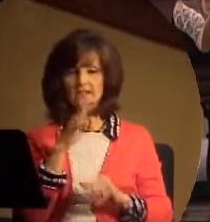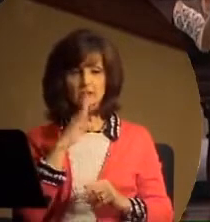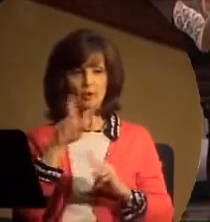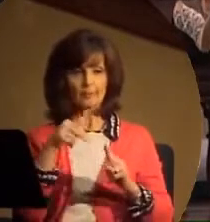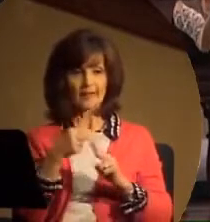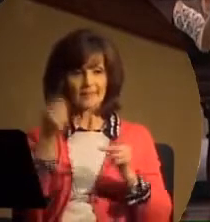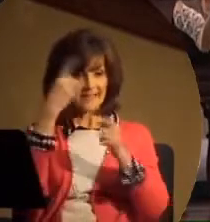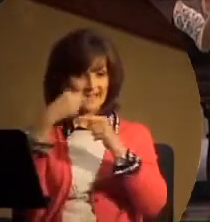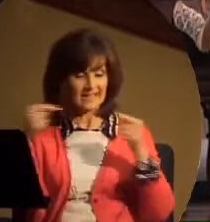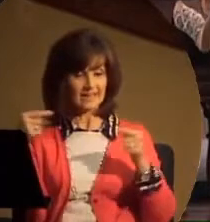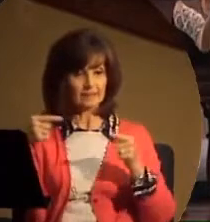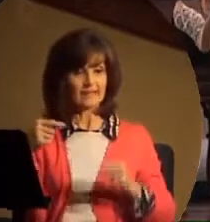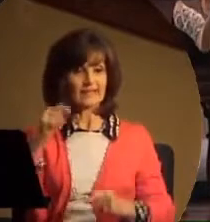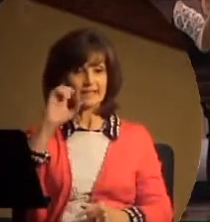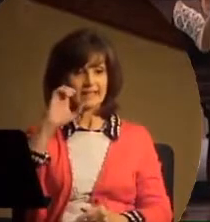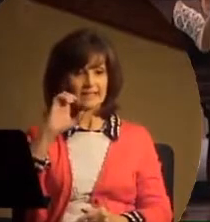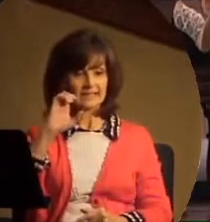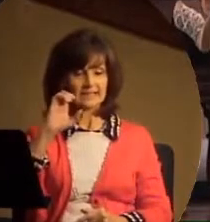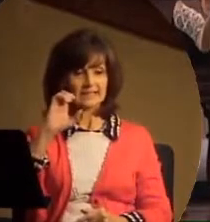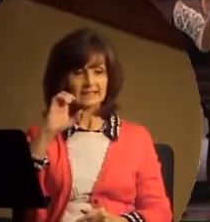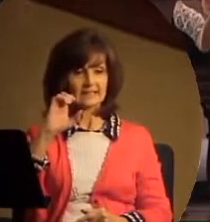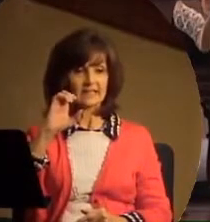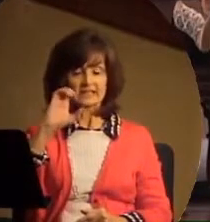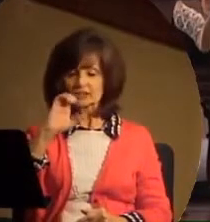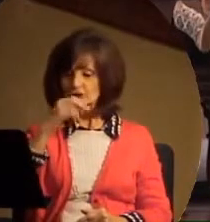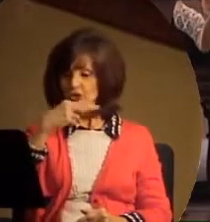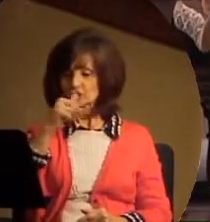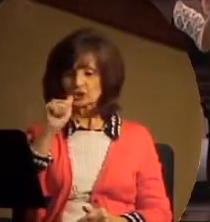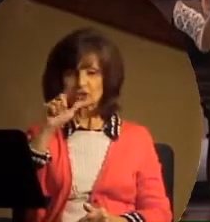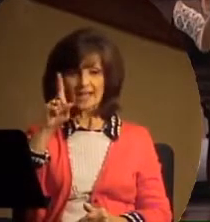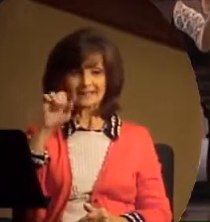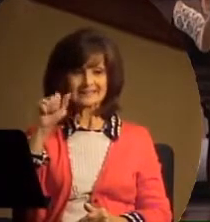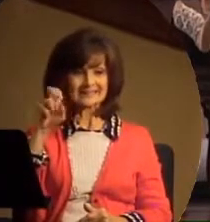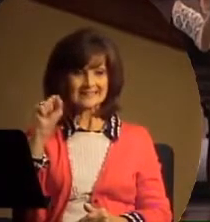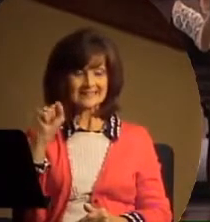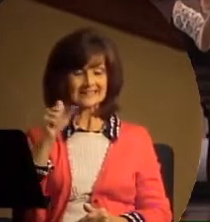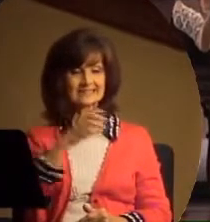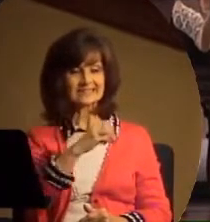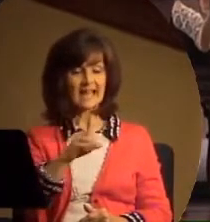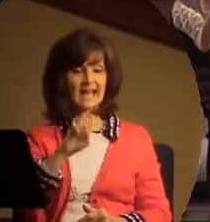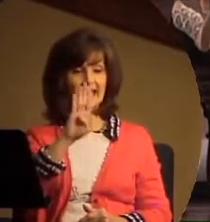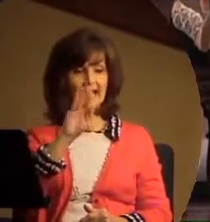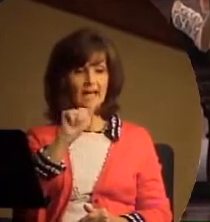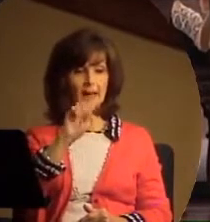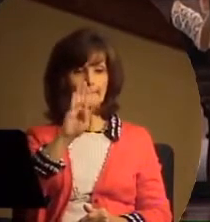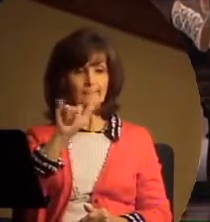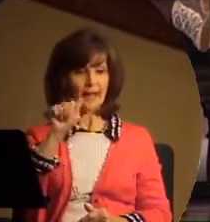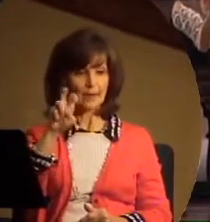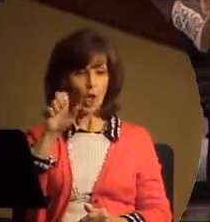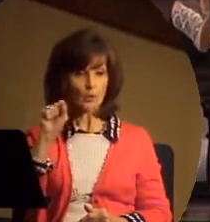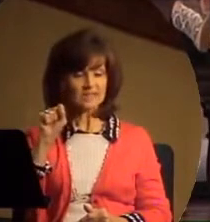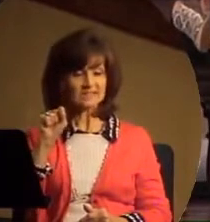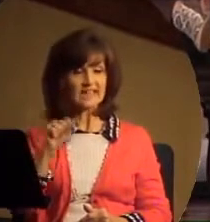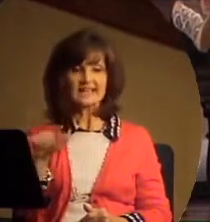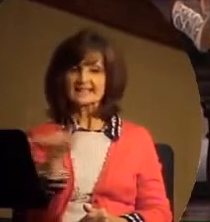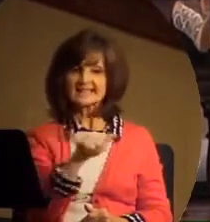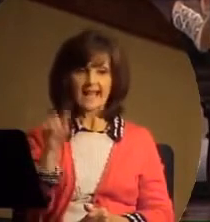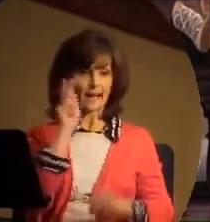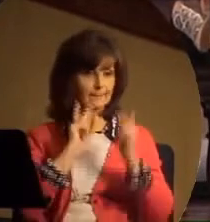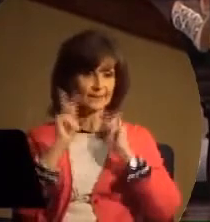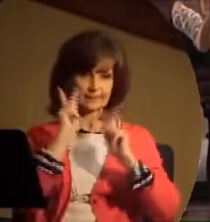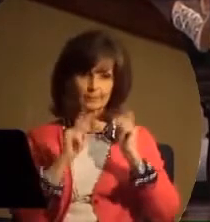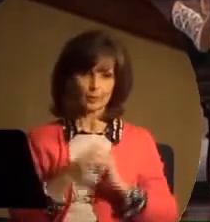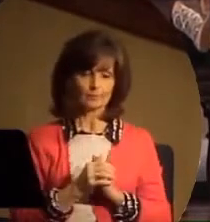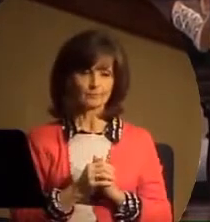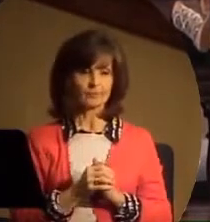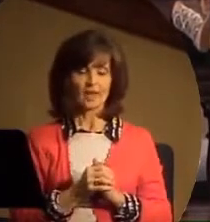the Chaldeans and the Babylonians, same people. And he said that they're terrible, they're dreadful, their judgment, their